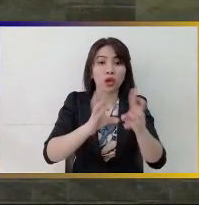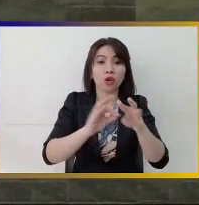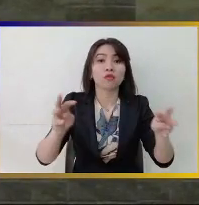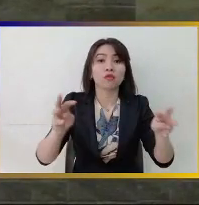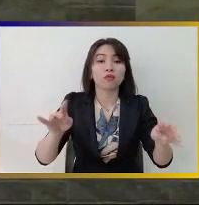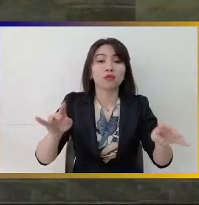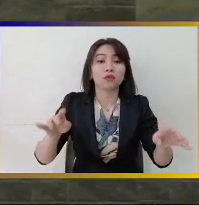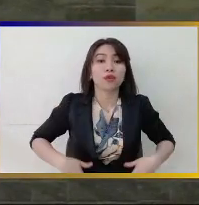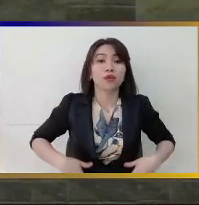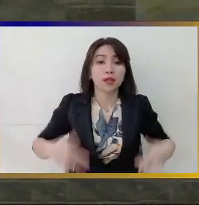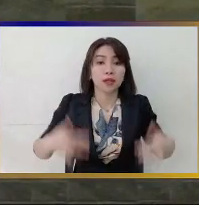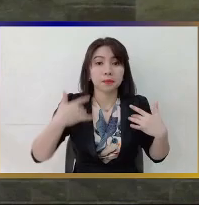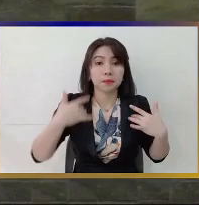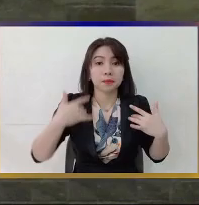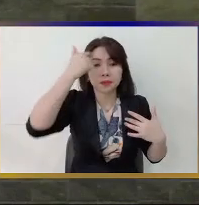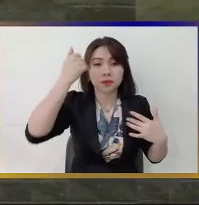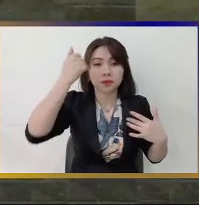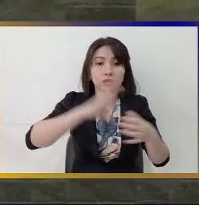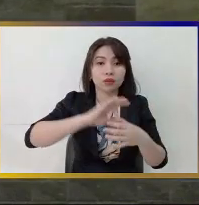went through.